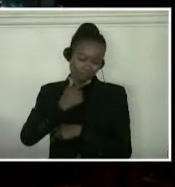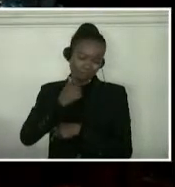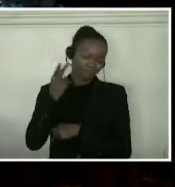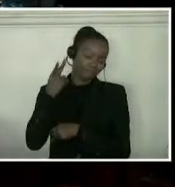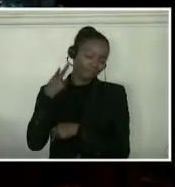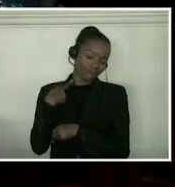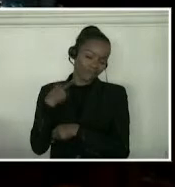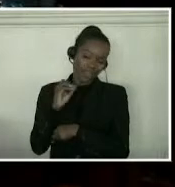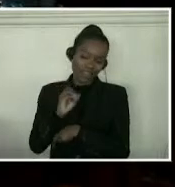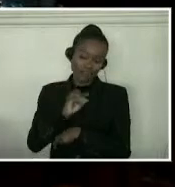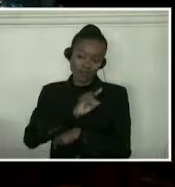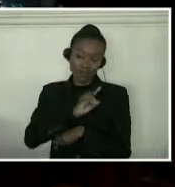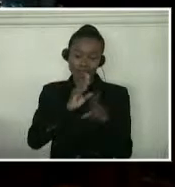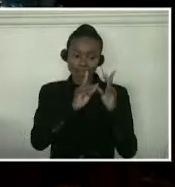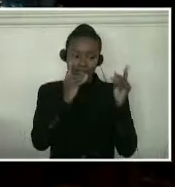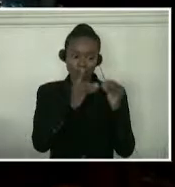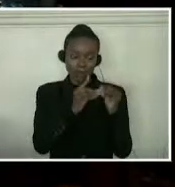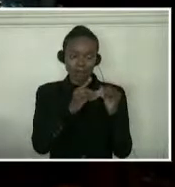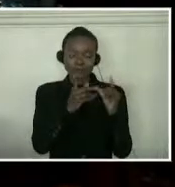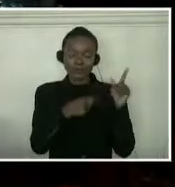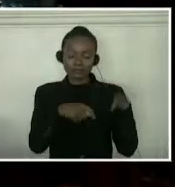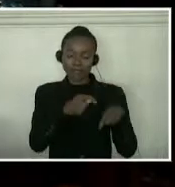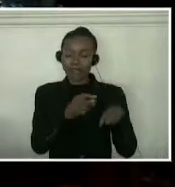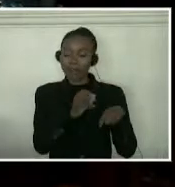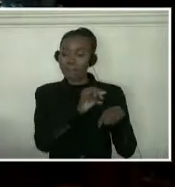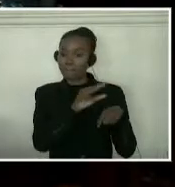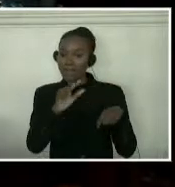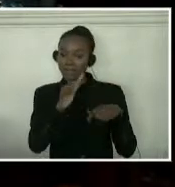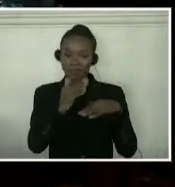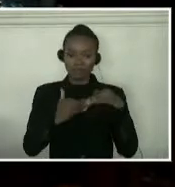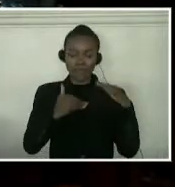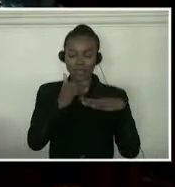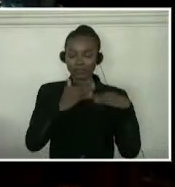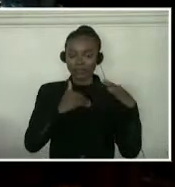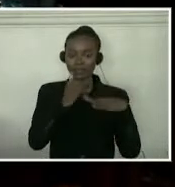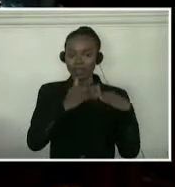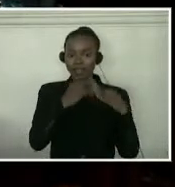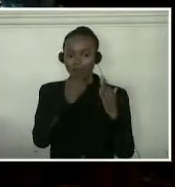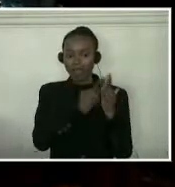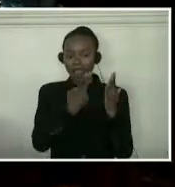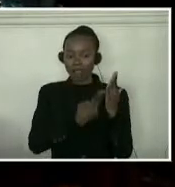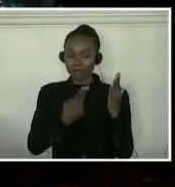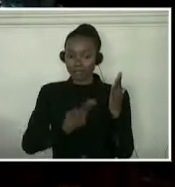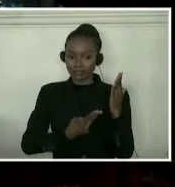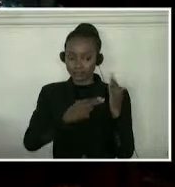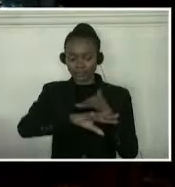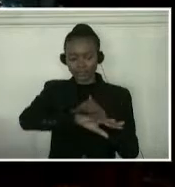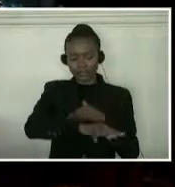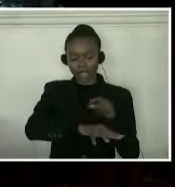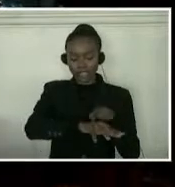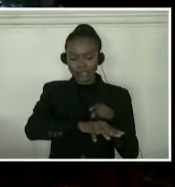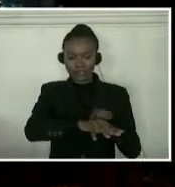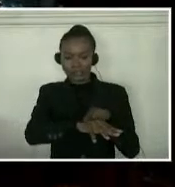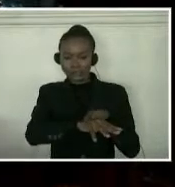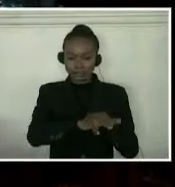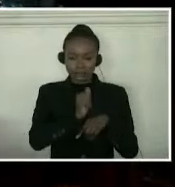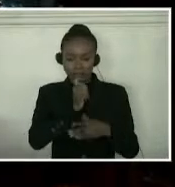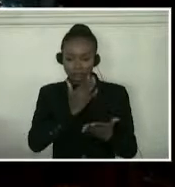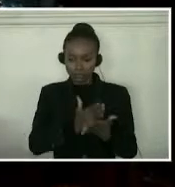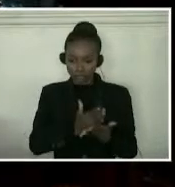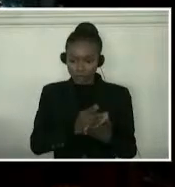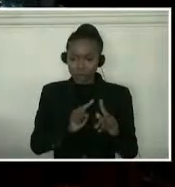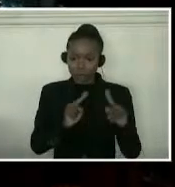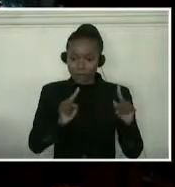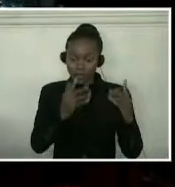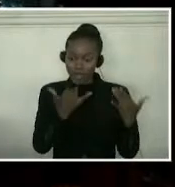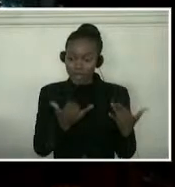department spent millions building a state-of-the-art facility in a questionable site thus leading to the building